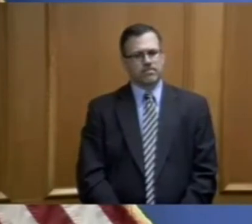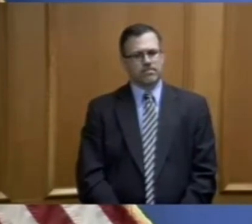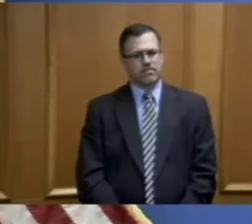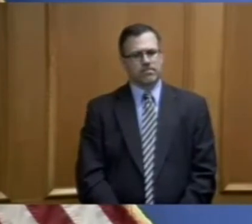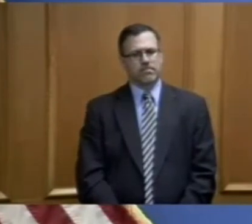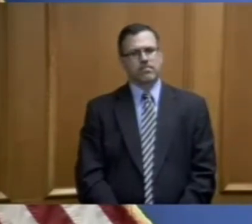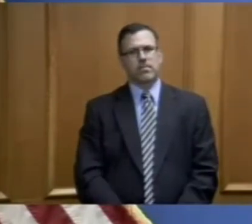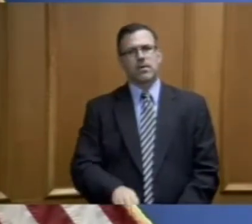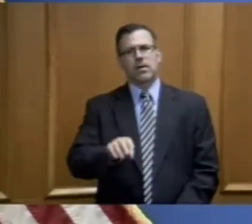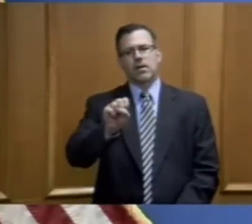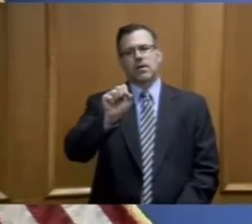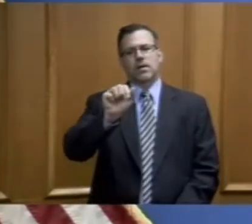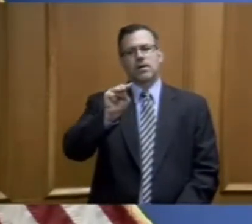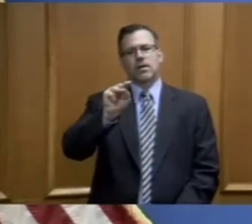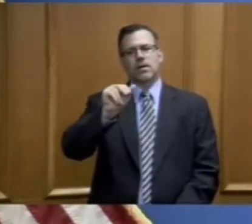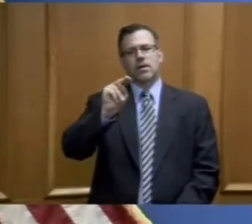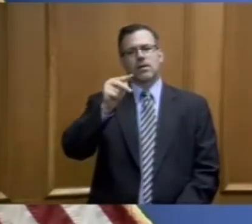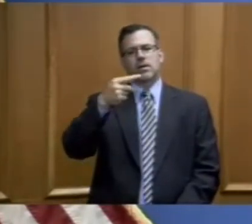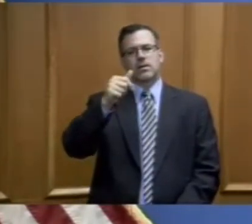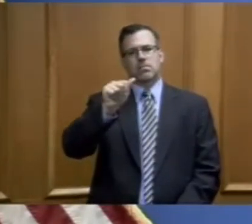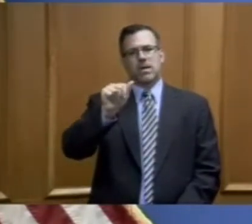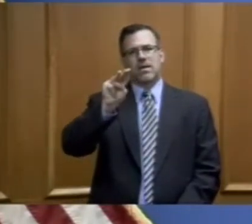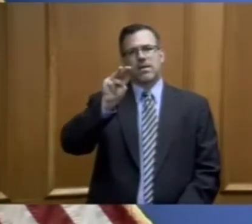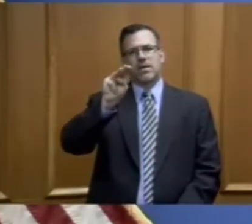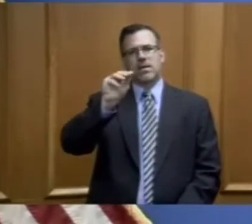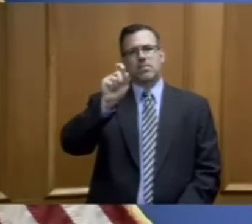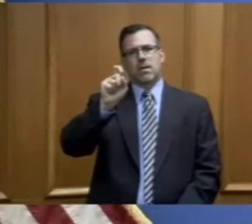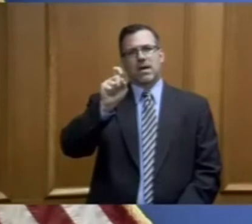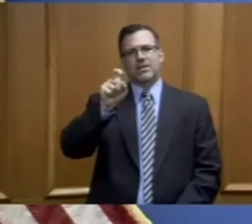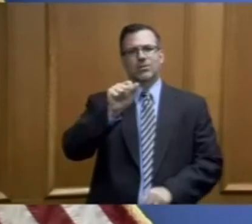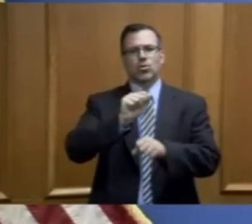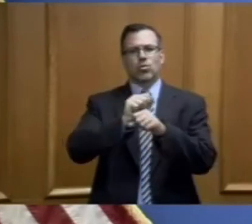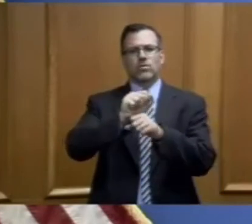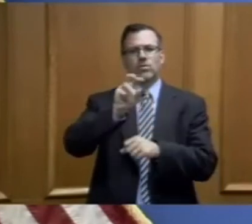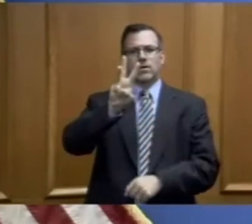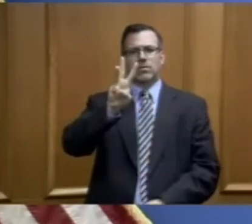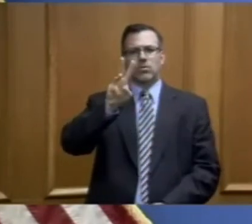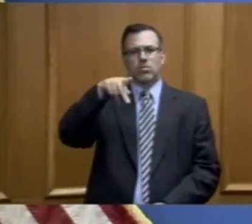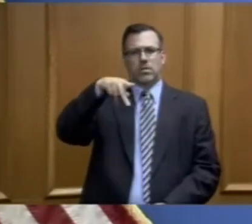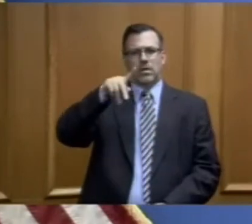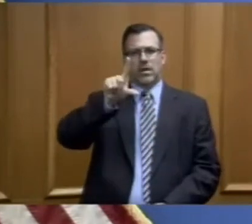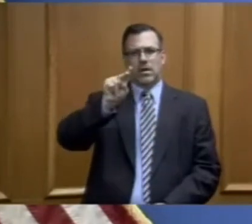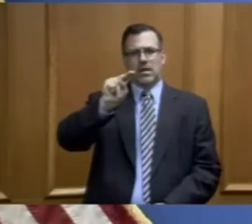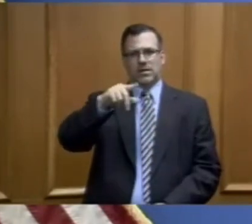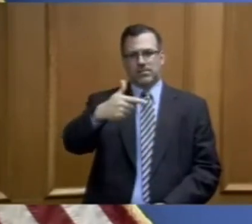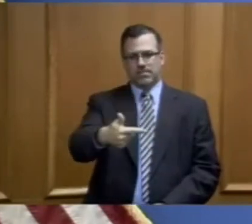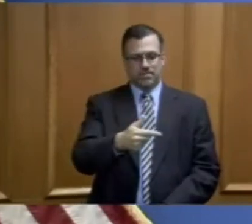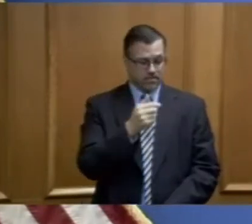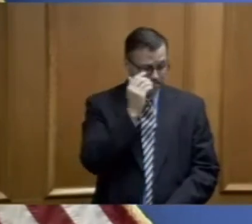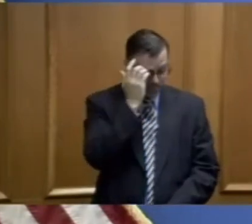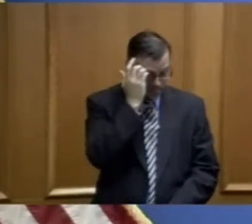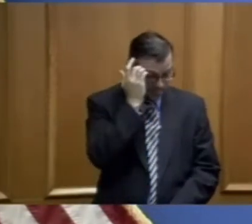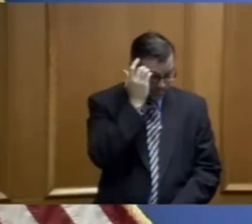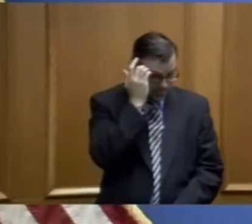Next, we'll go to Samantha Max with WPLN. Samantha, your line is open.